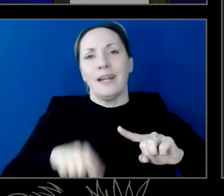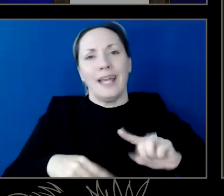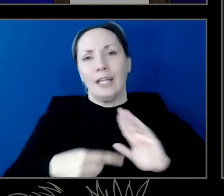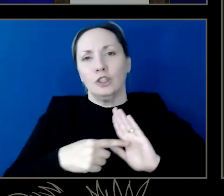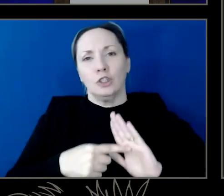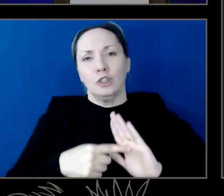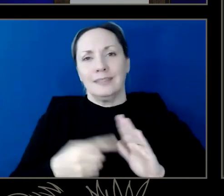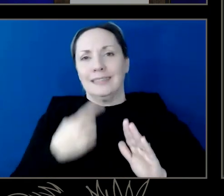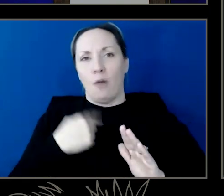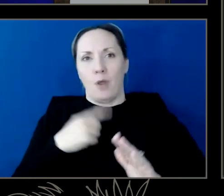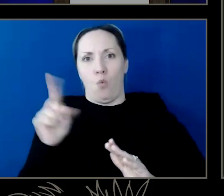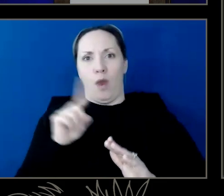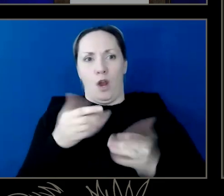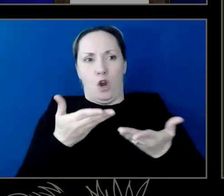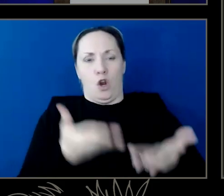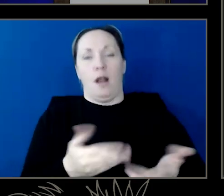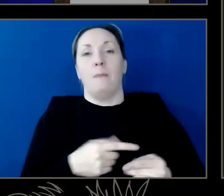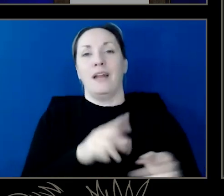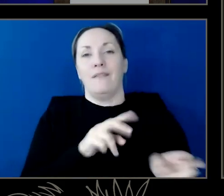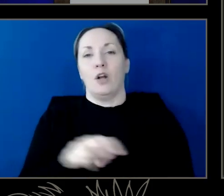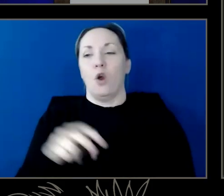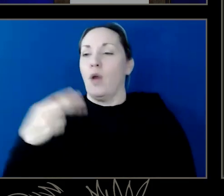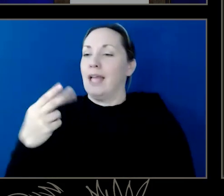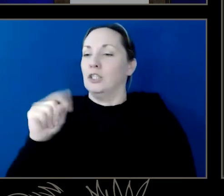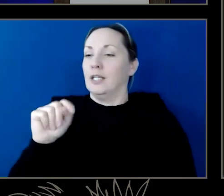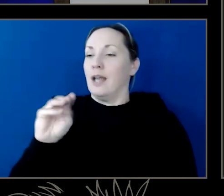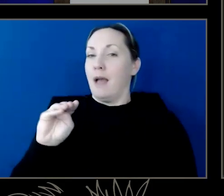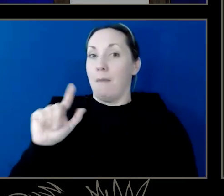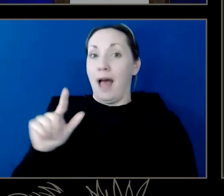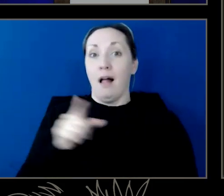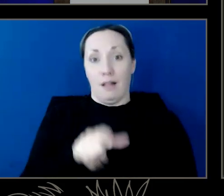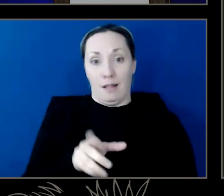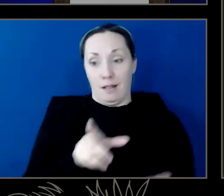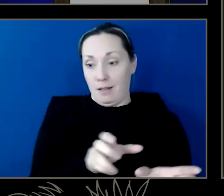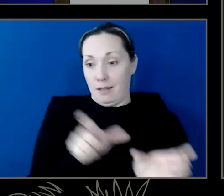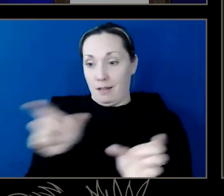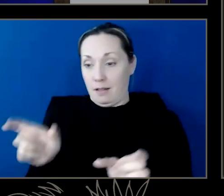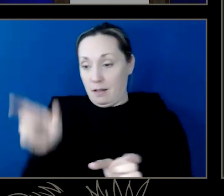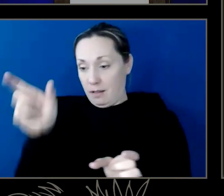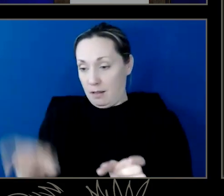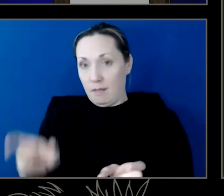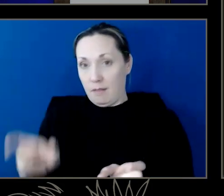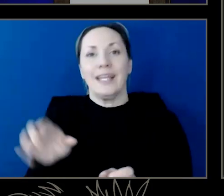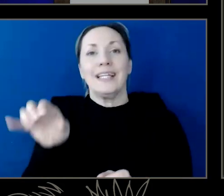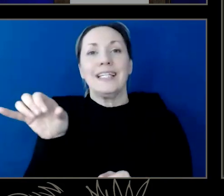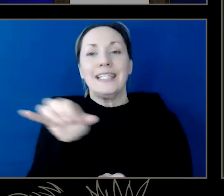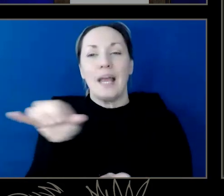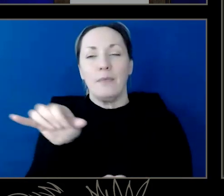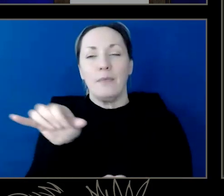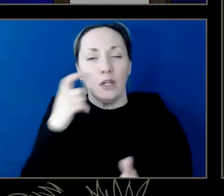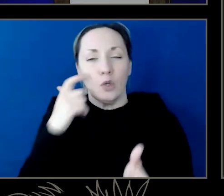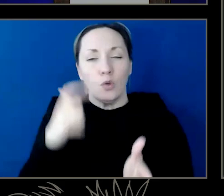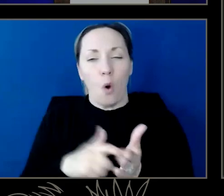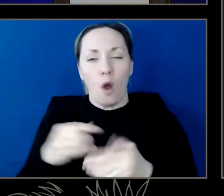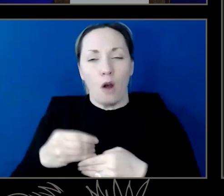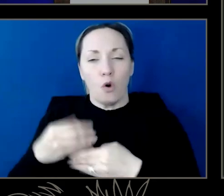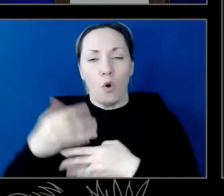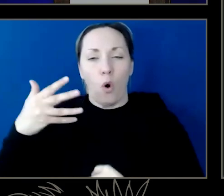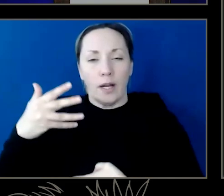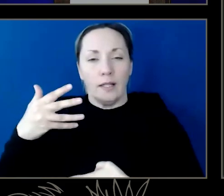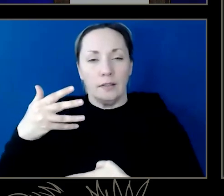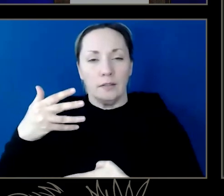exactly it is. But then if I go to my HTML accordion and I do the same thing, you see that the accordion pops